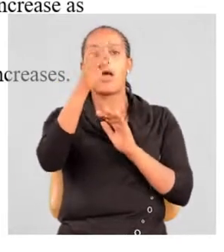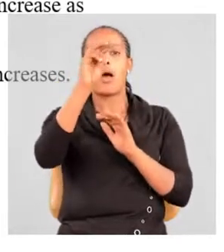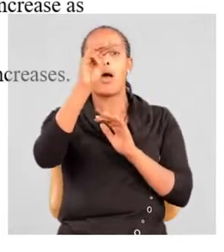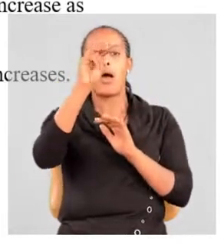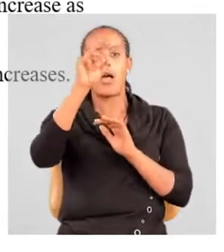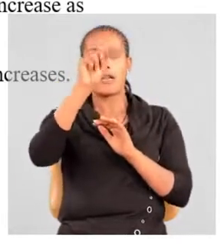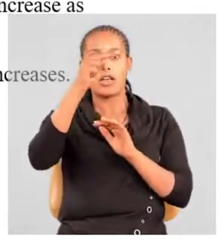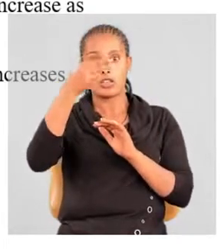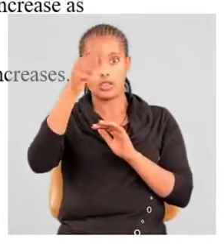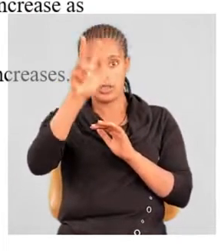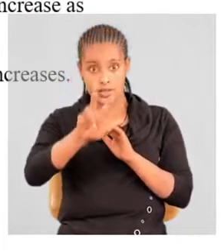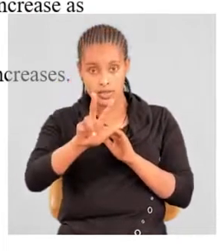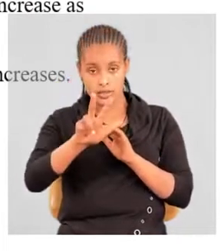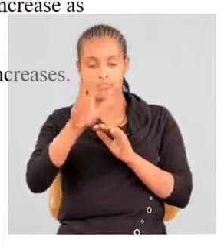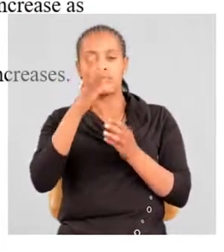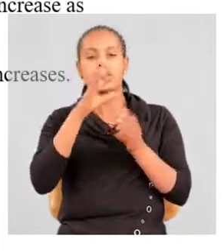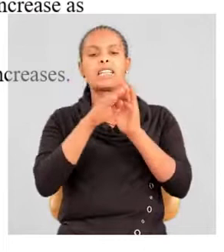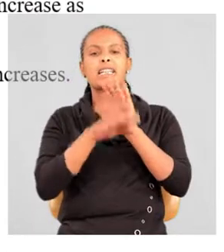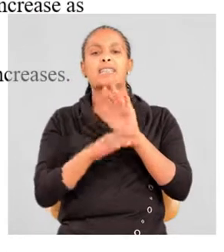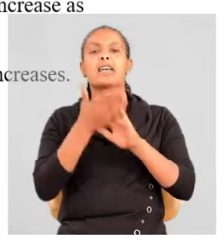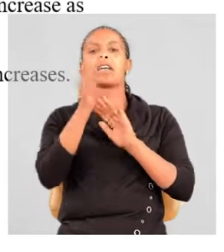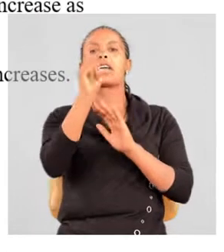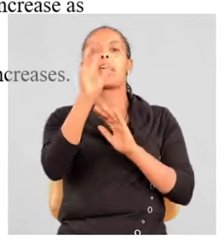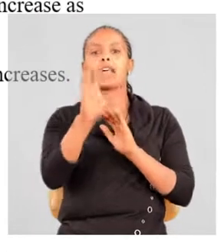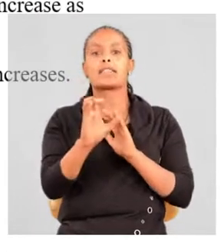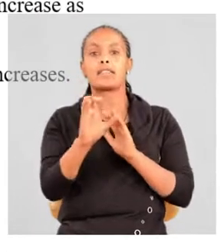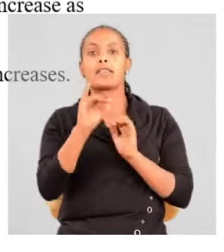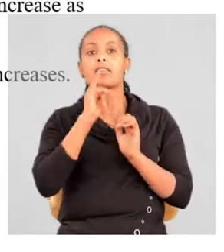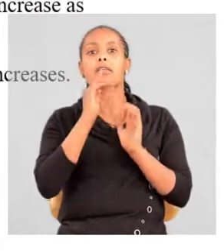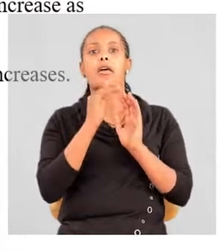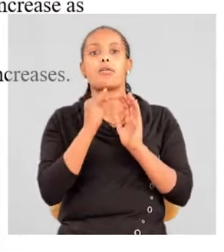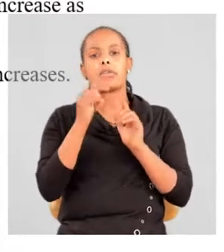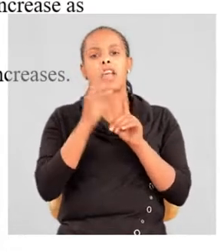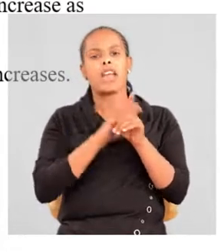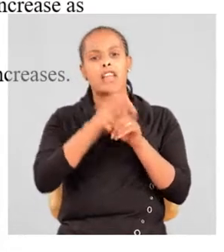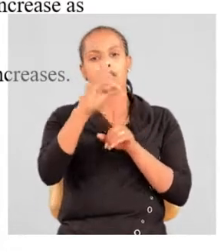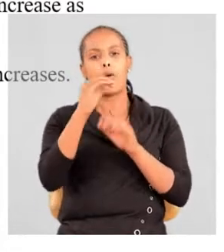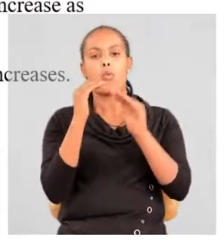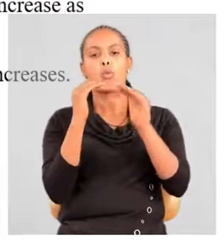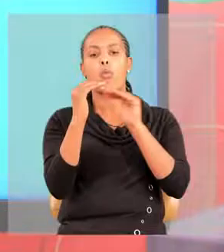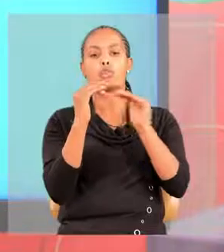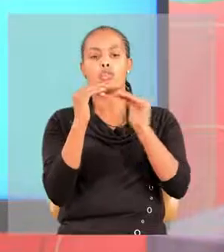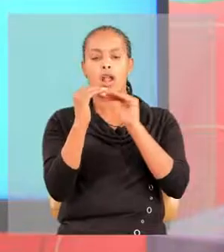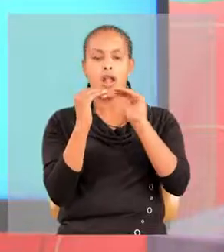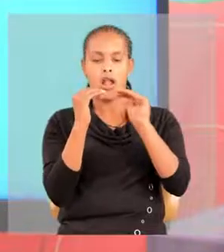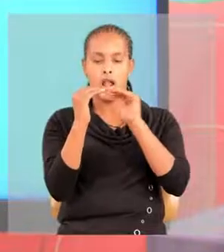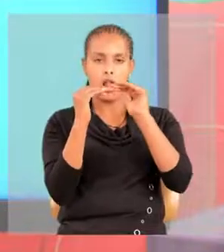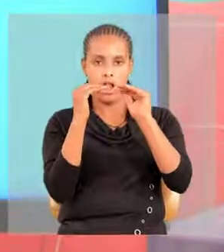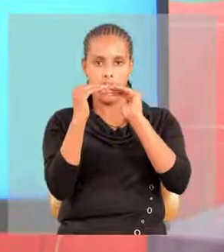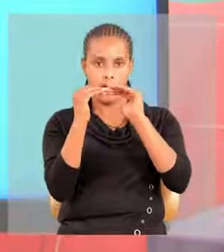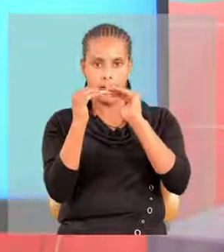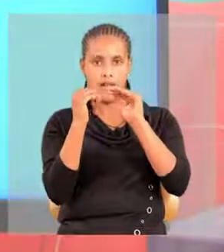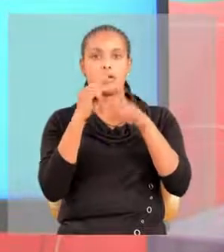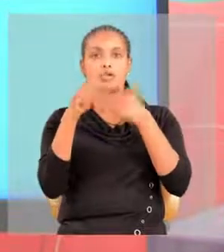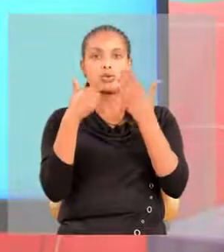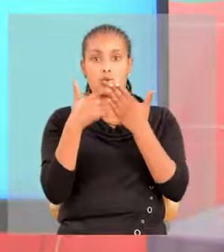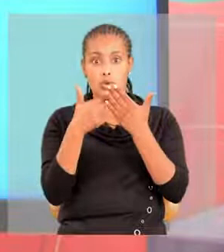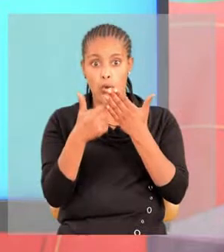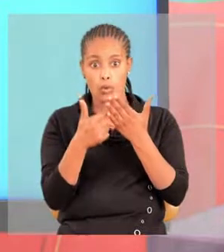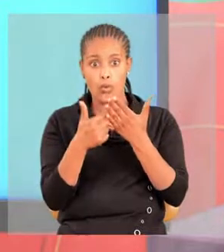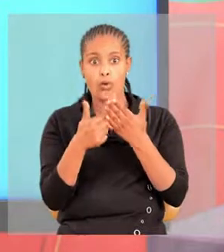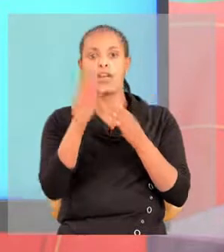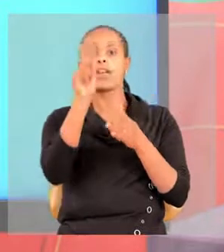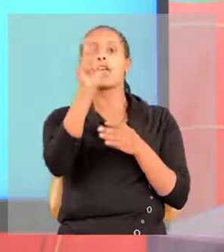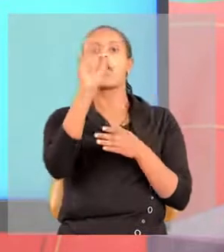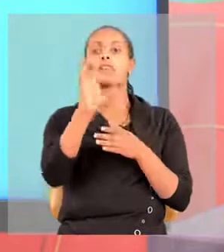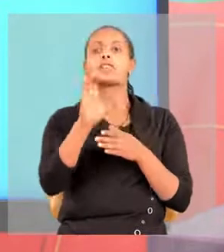decrease. Kc and concentration of ammonia are directly proportional. So,